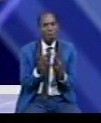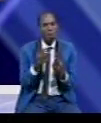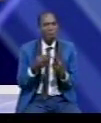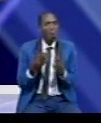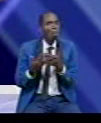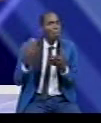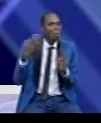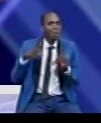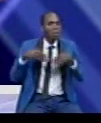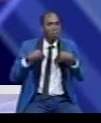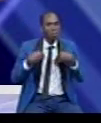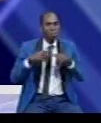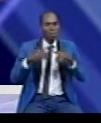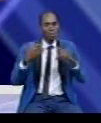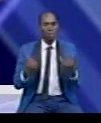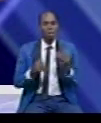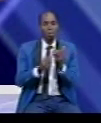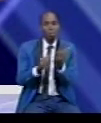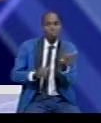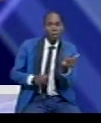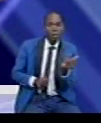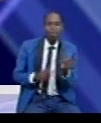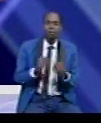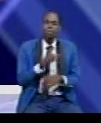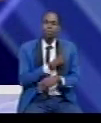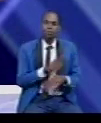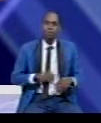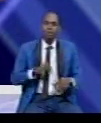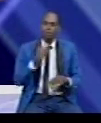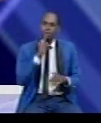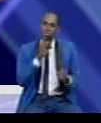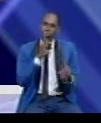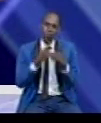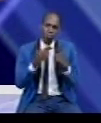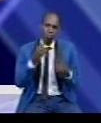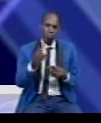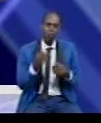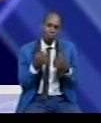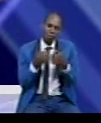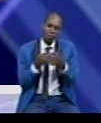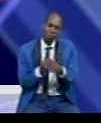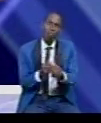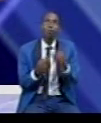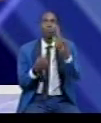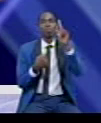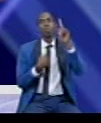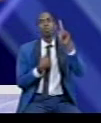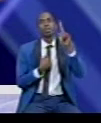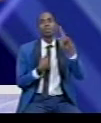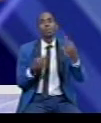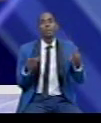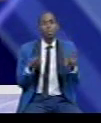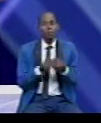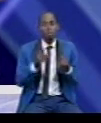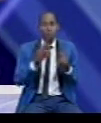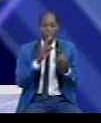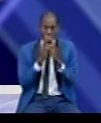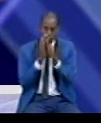The Lord is saying, follow me. As you are praying, make sure you are